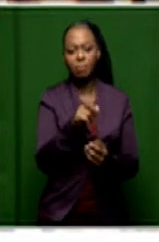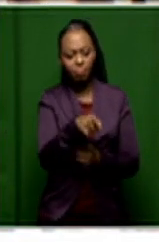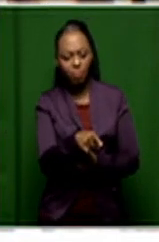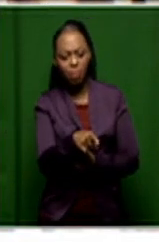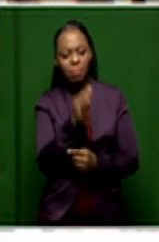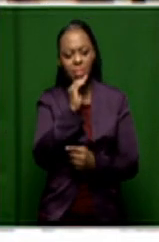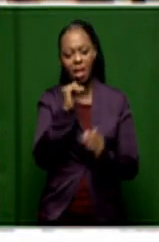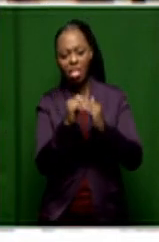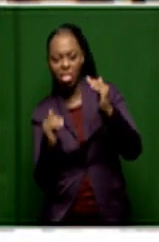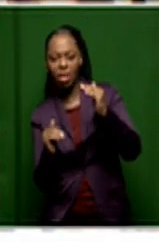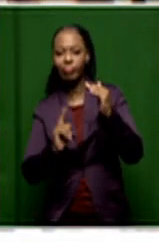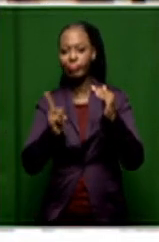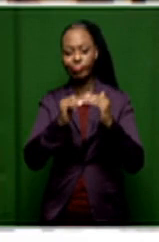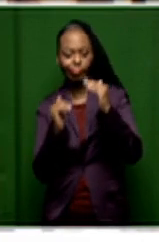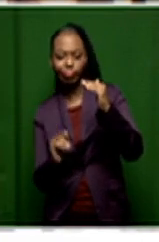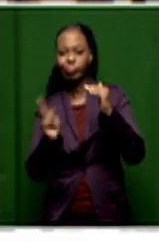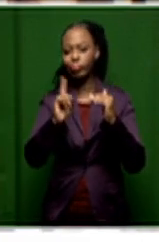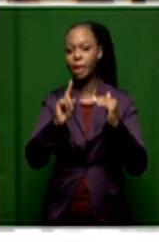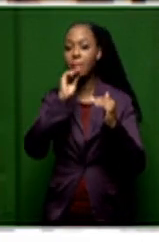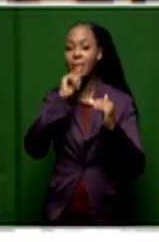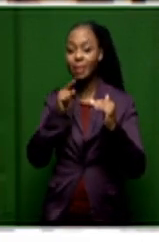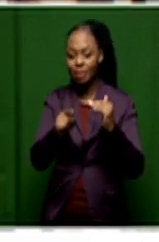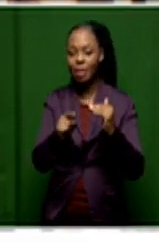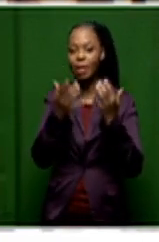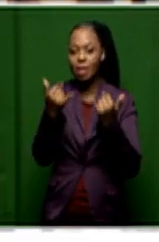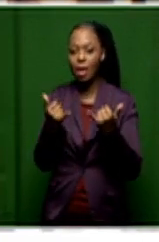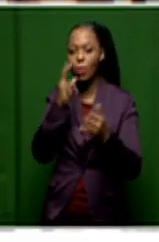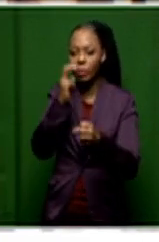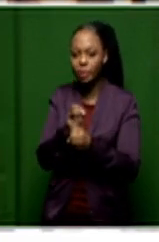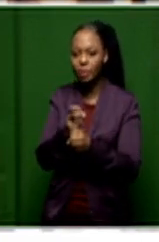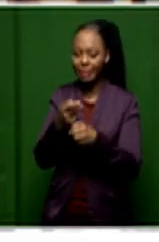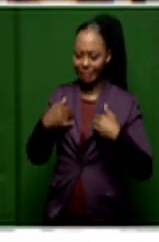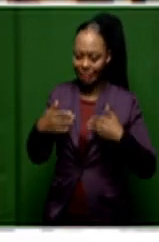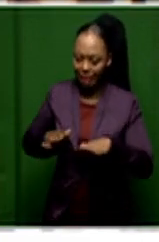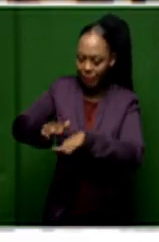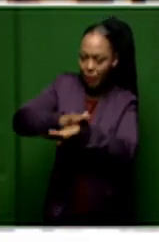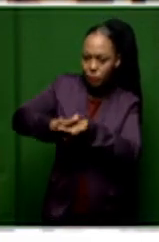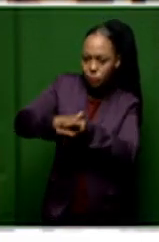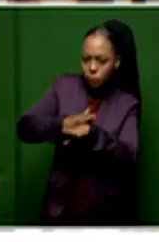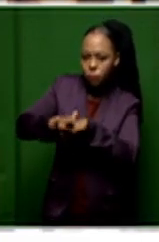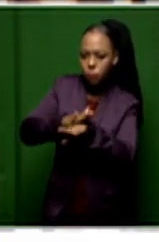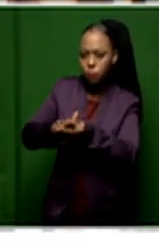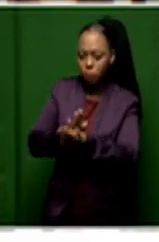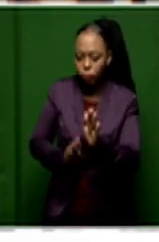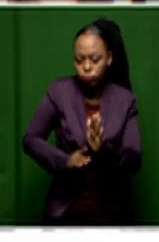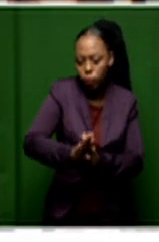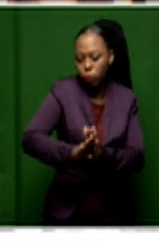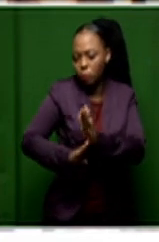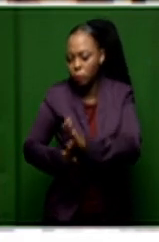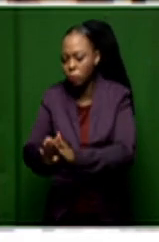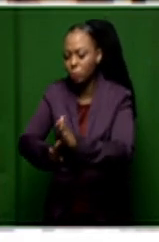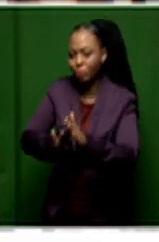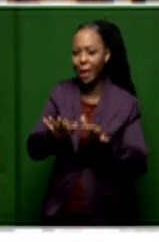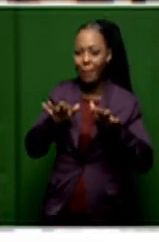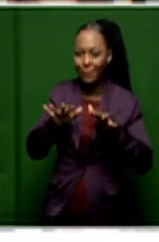versus non-neoliberalism. It's a case of, from the grassroots, actually developing